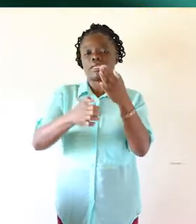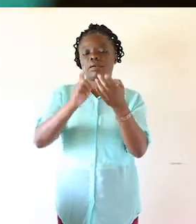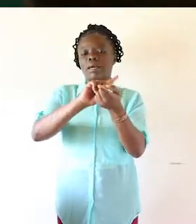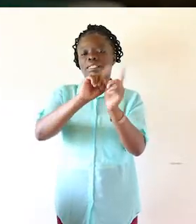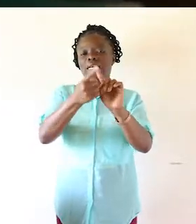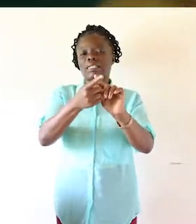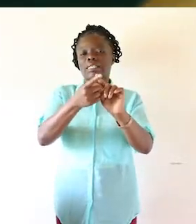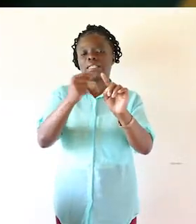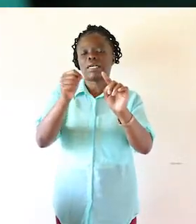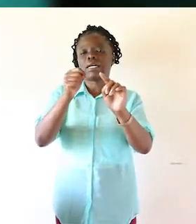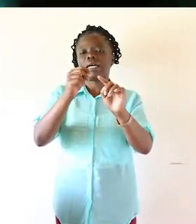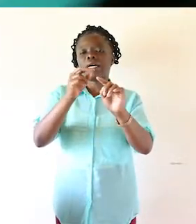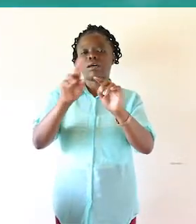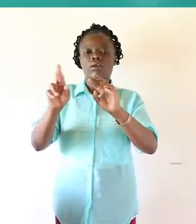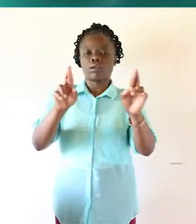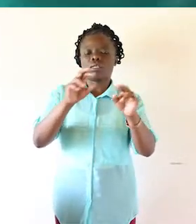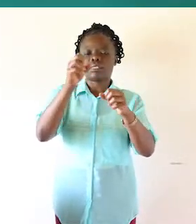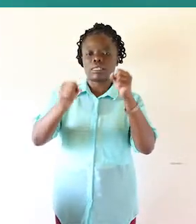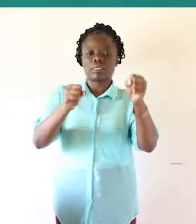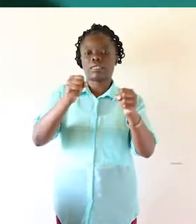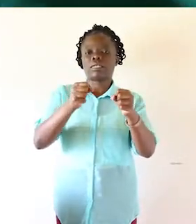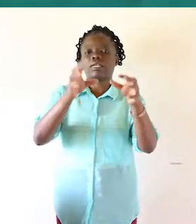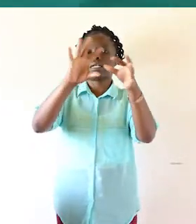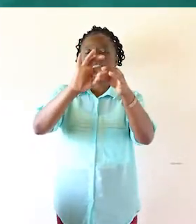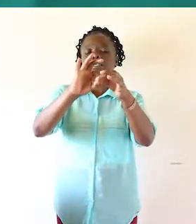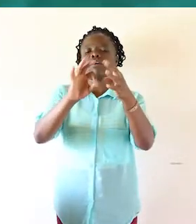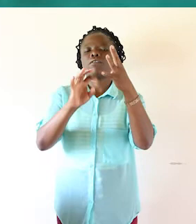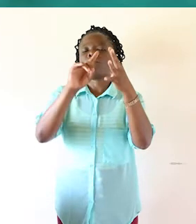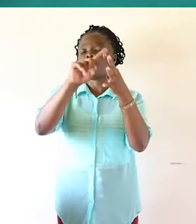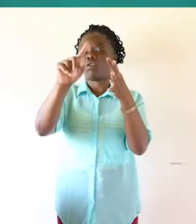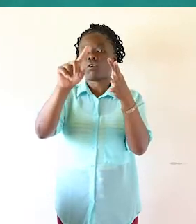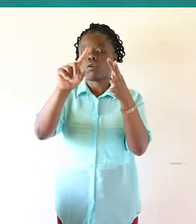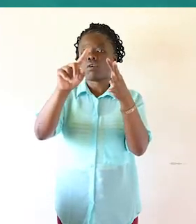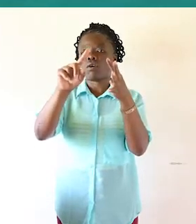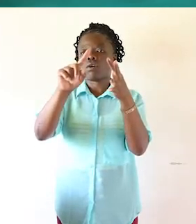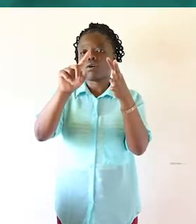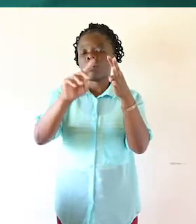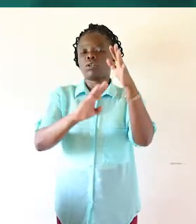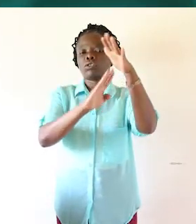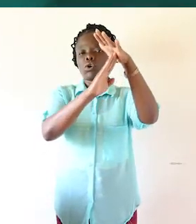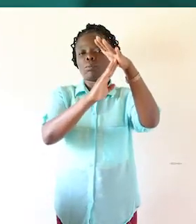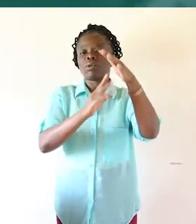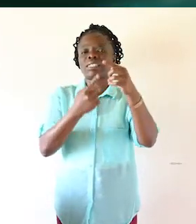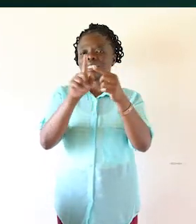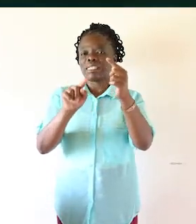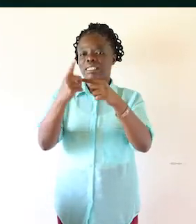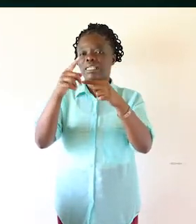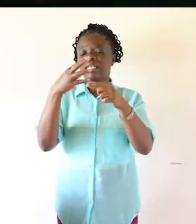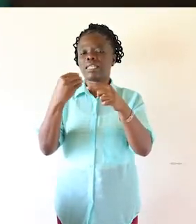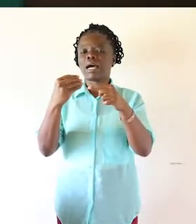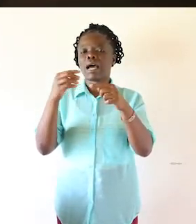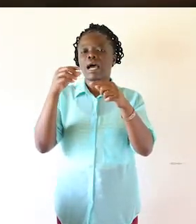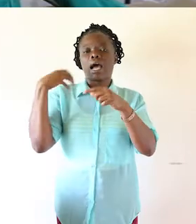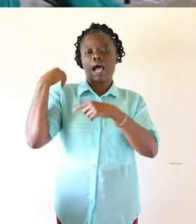by turning the raw edges under tacked. 4. Top stitch the handle of the